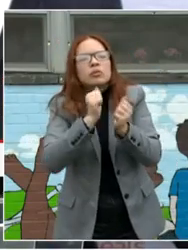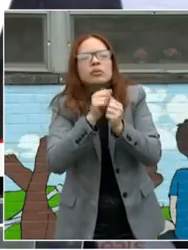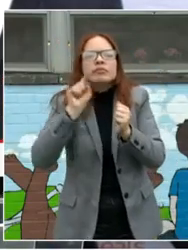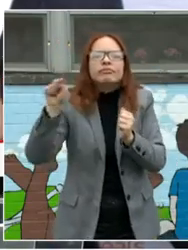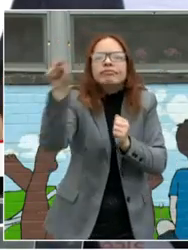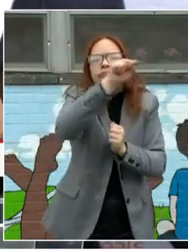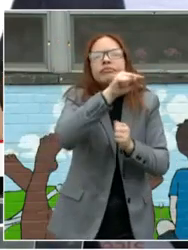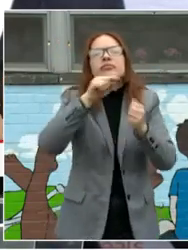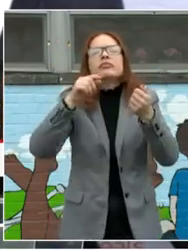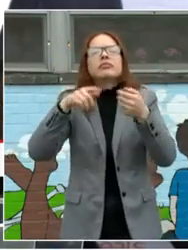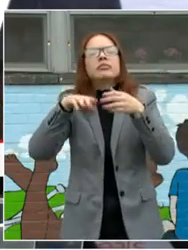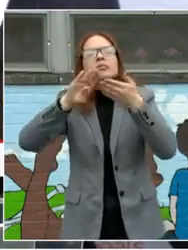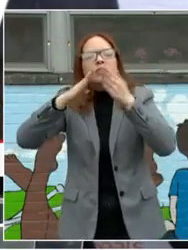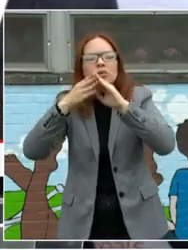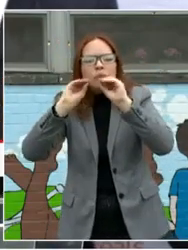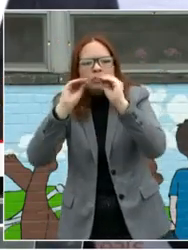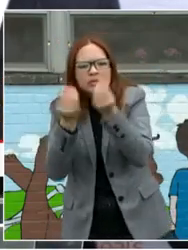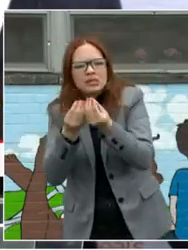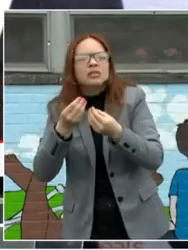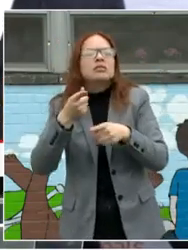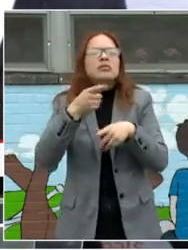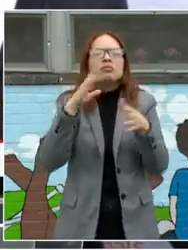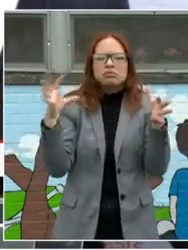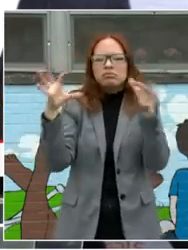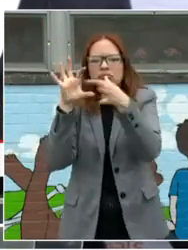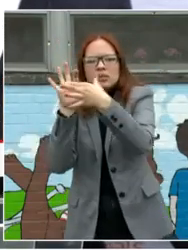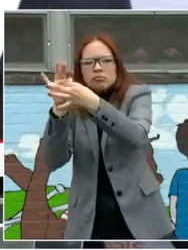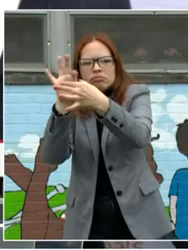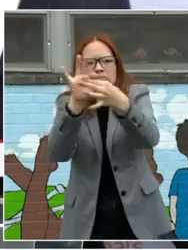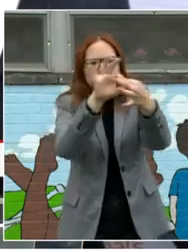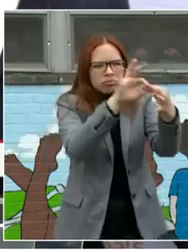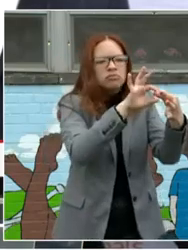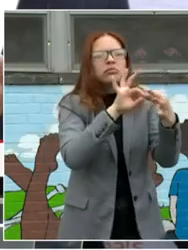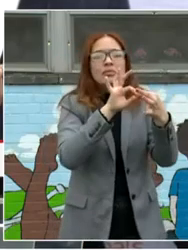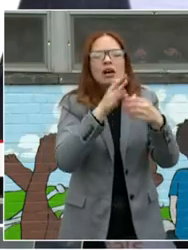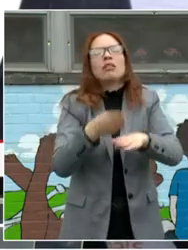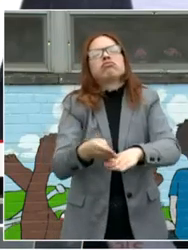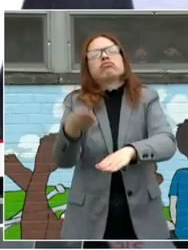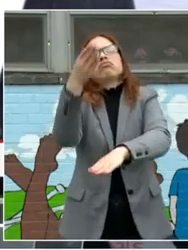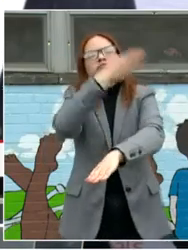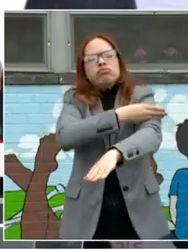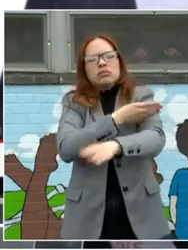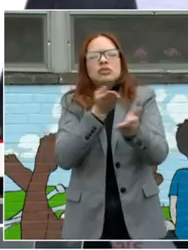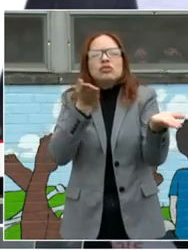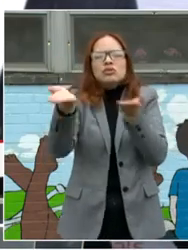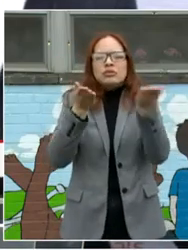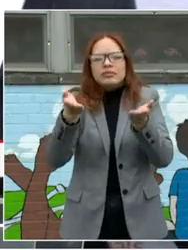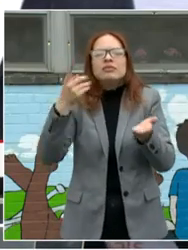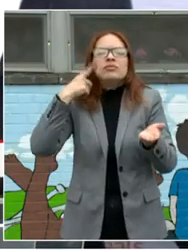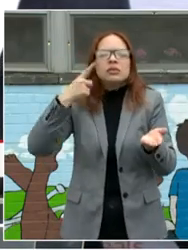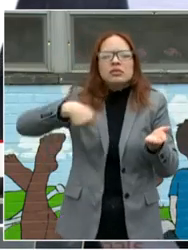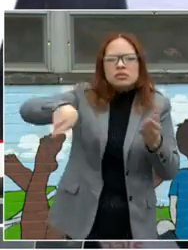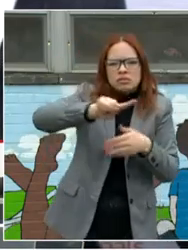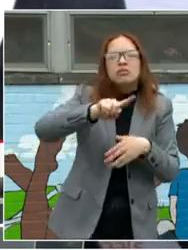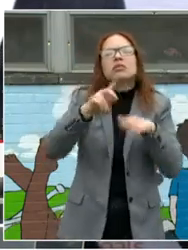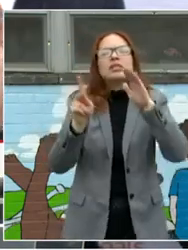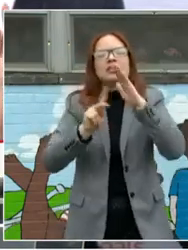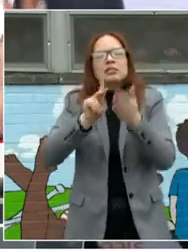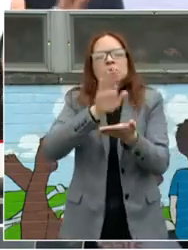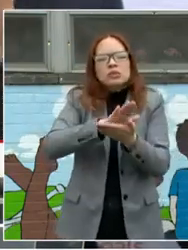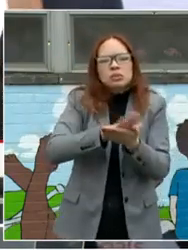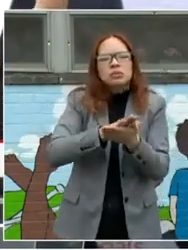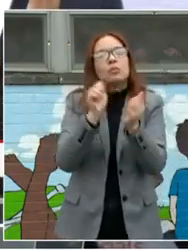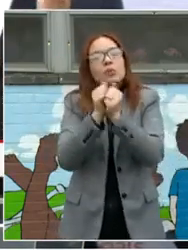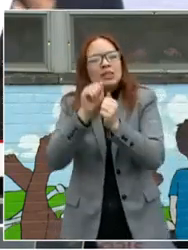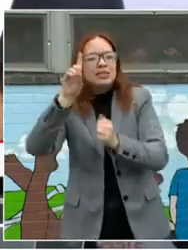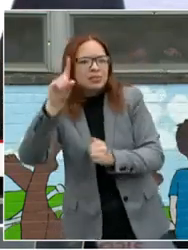and local schools to improve services for pre-K students with disabilities, as well as community-based organizations. And so, again,